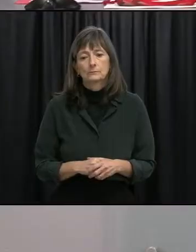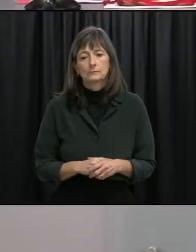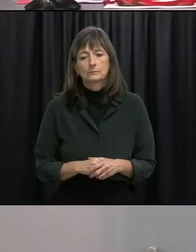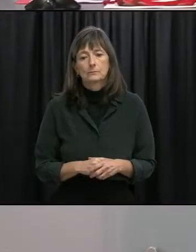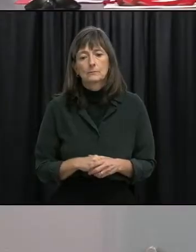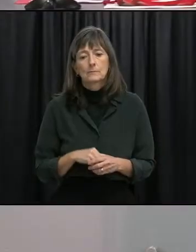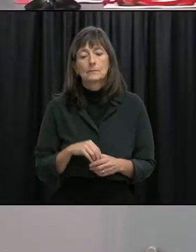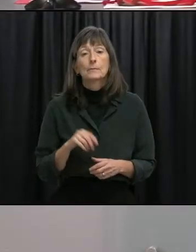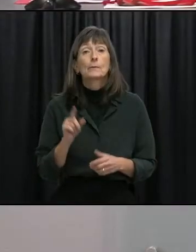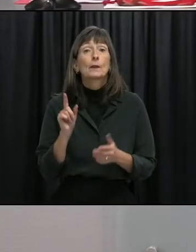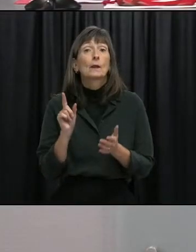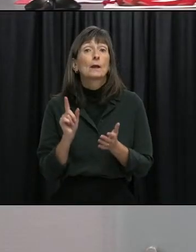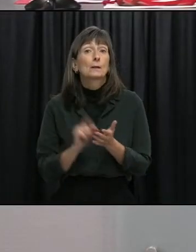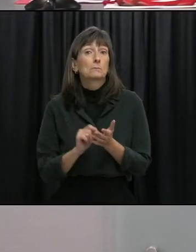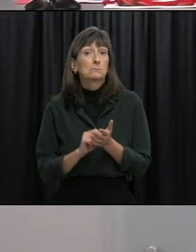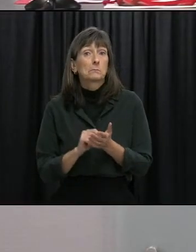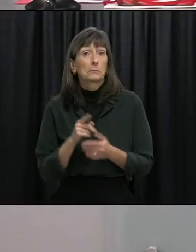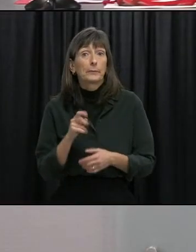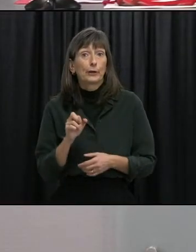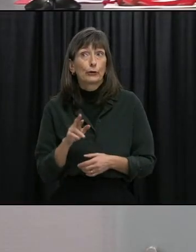Peter Jackson, do you have any further questions?